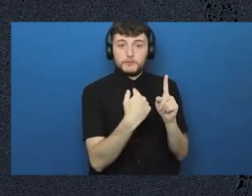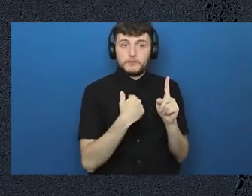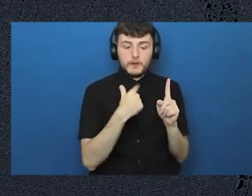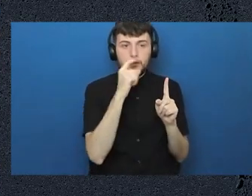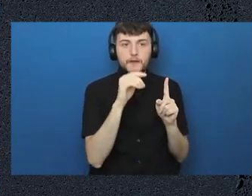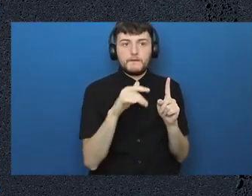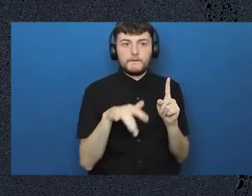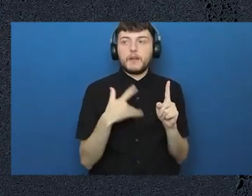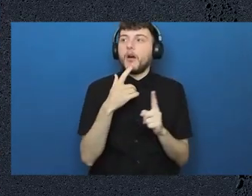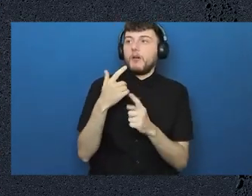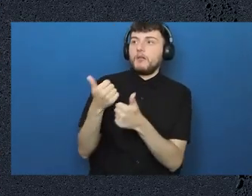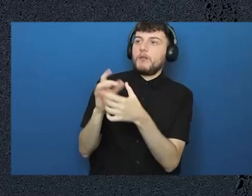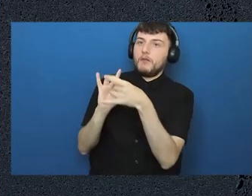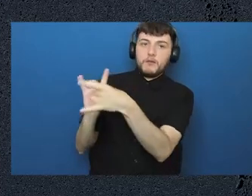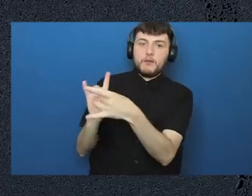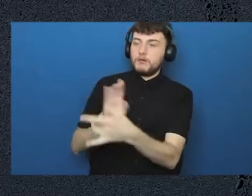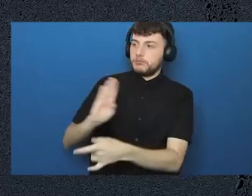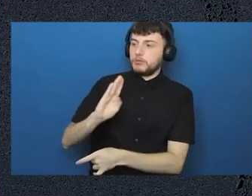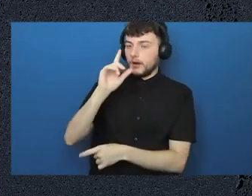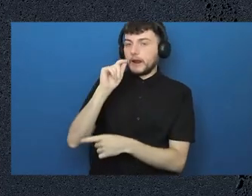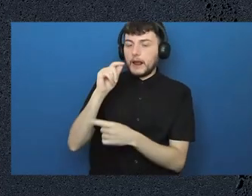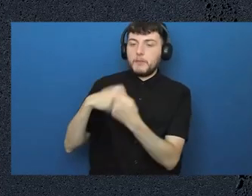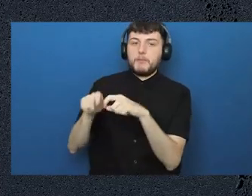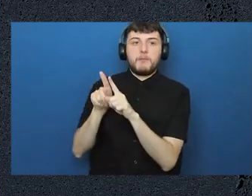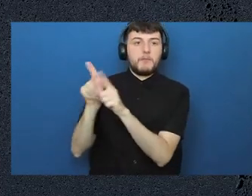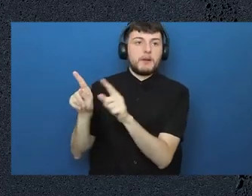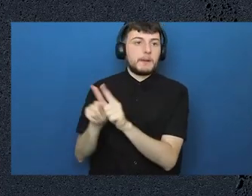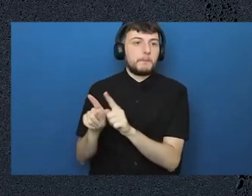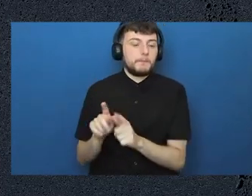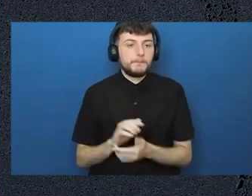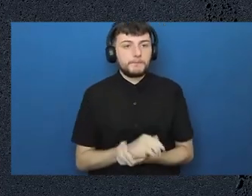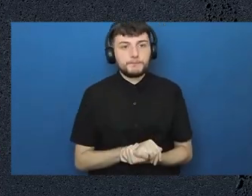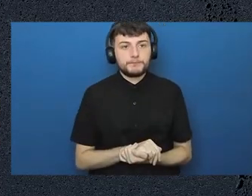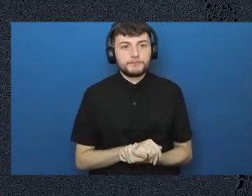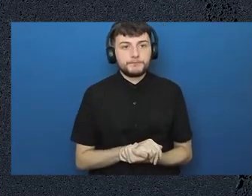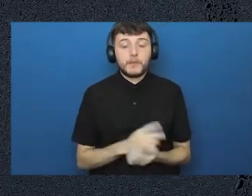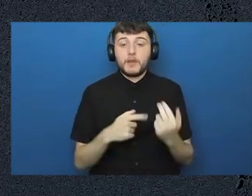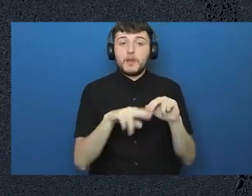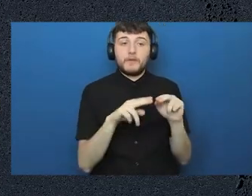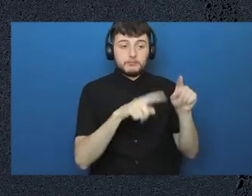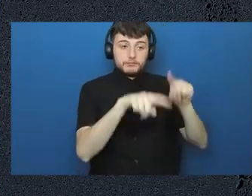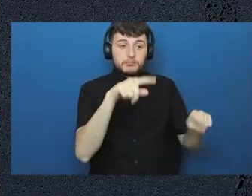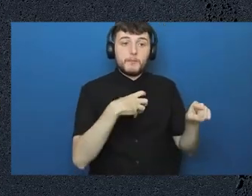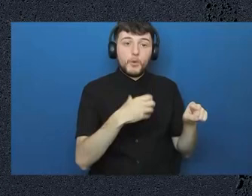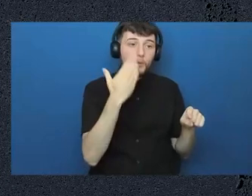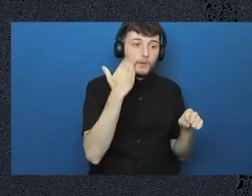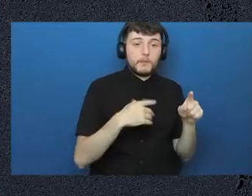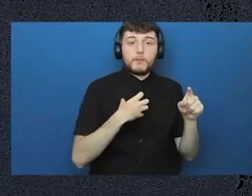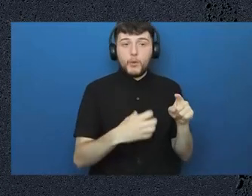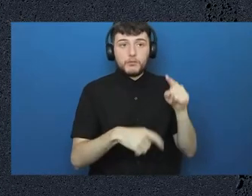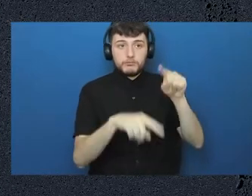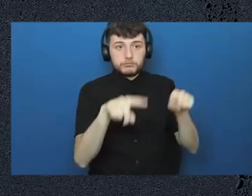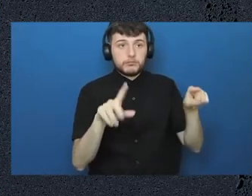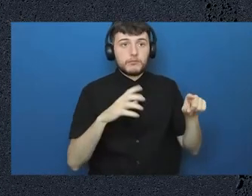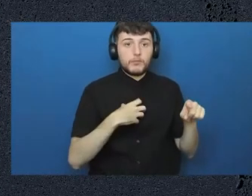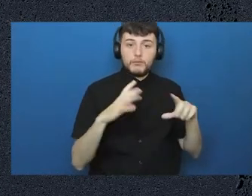And so somehow for me, it just kind of felt, if we put more and more women and more diversity into the system, we will attract more and more women